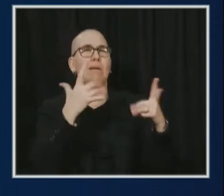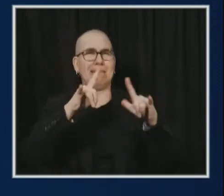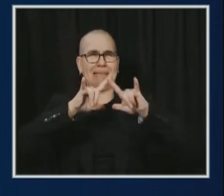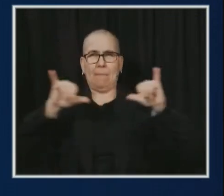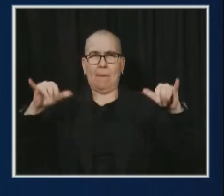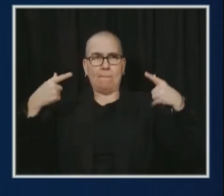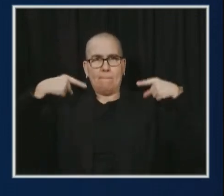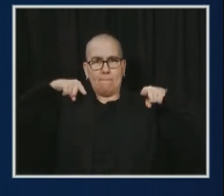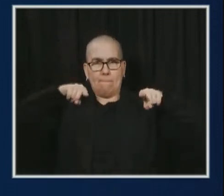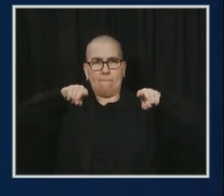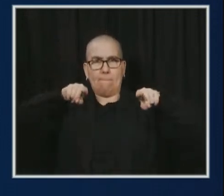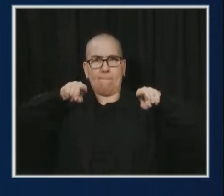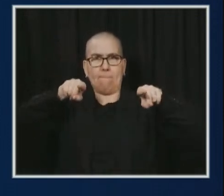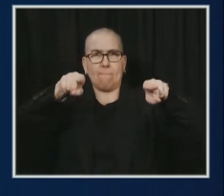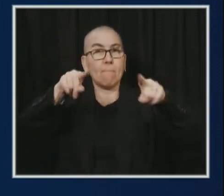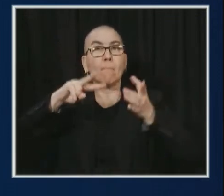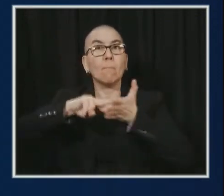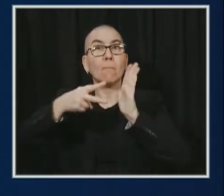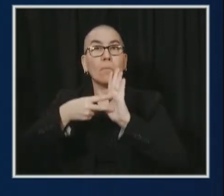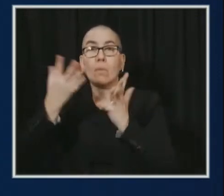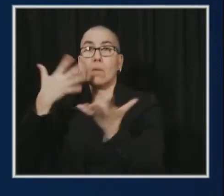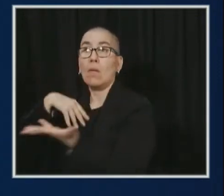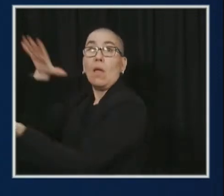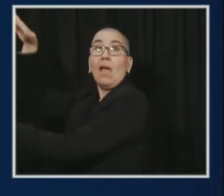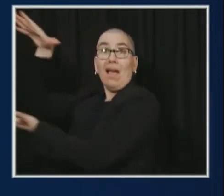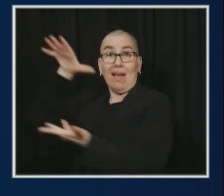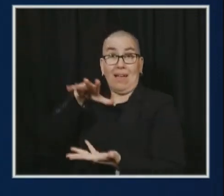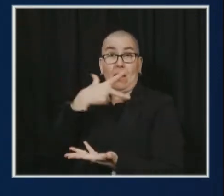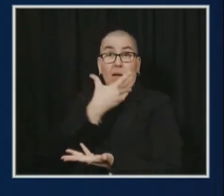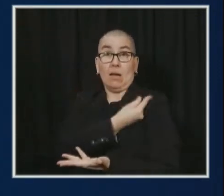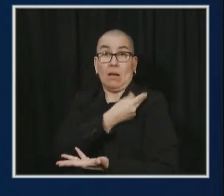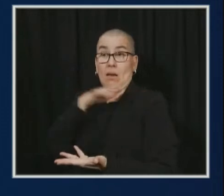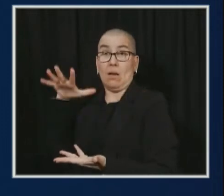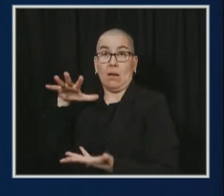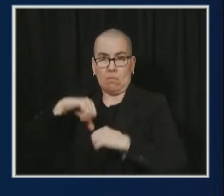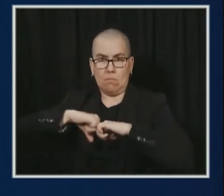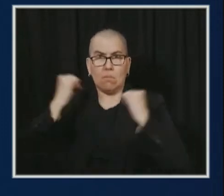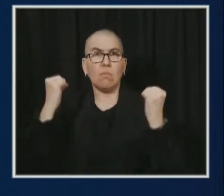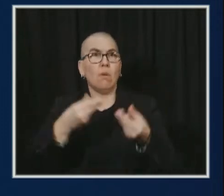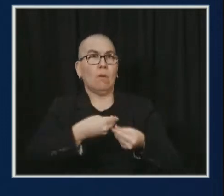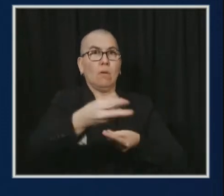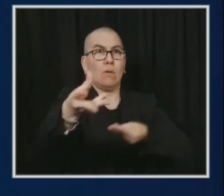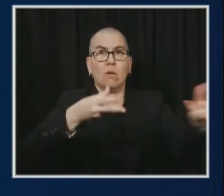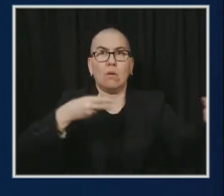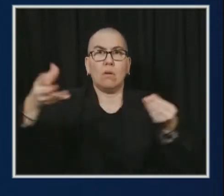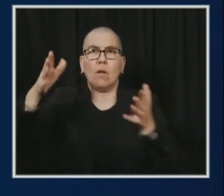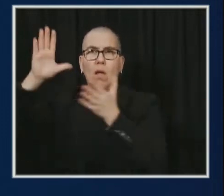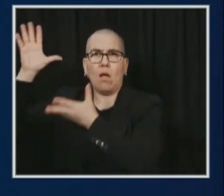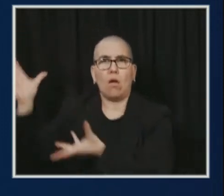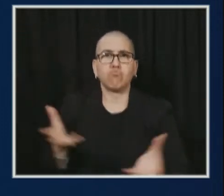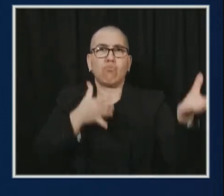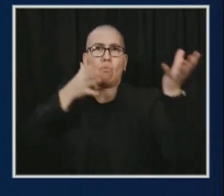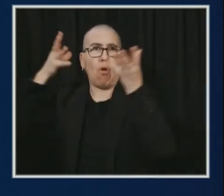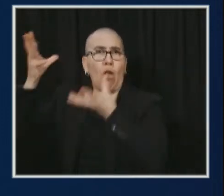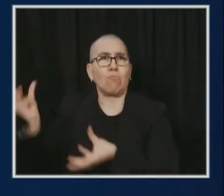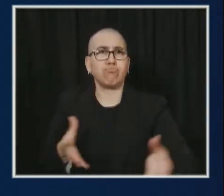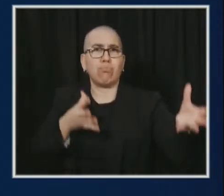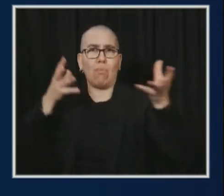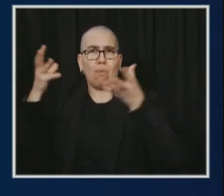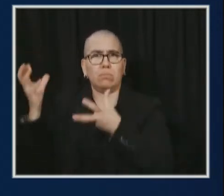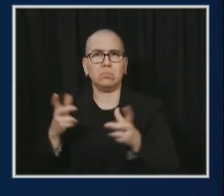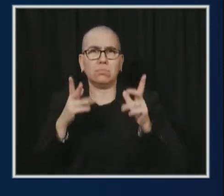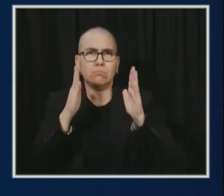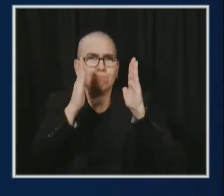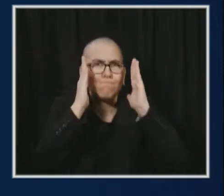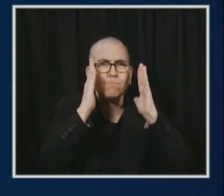the vaccine distribution all across our state, immunizing for impact, still paying attention to where risk is greater,